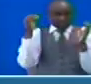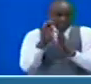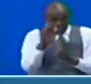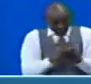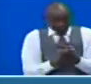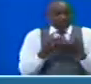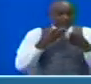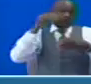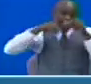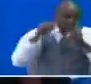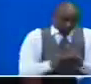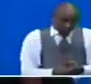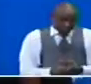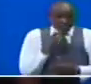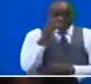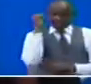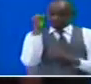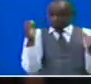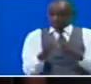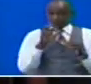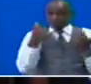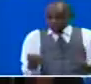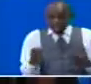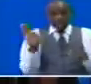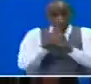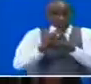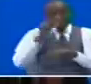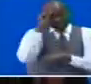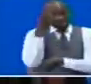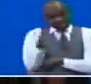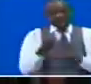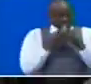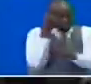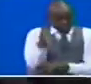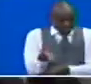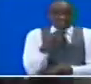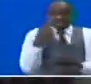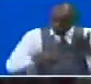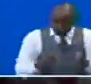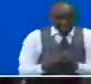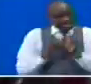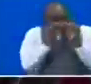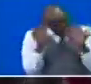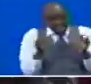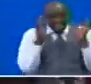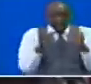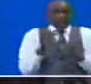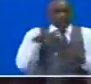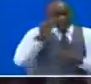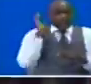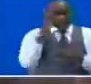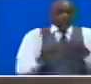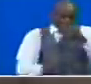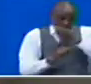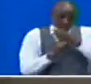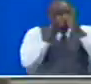of the August election. The party, that is led by Bomet Governor Isaac Ruto, has made it very clear that it will only support a